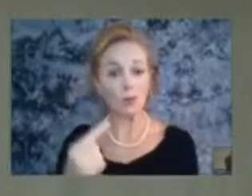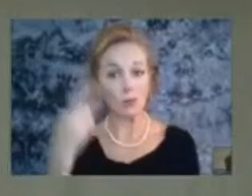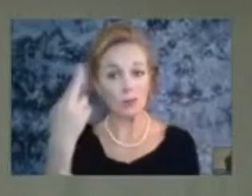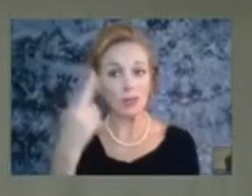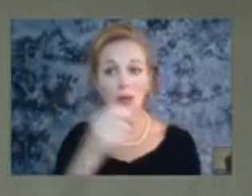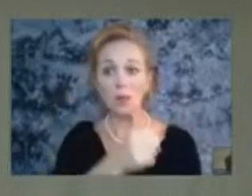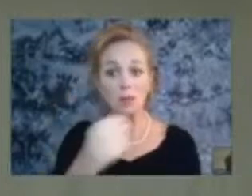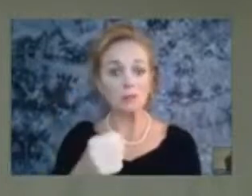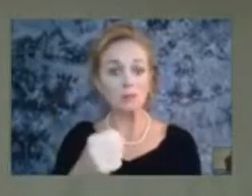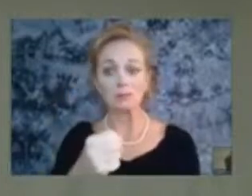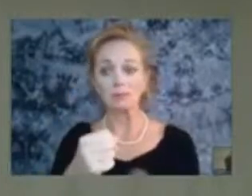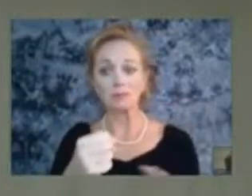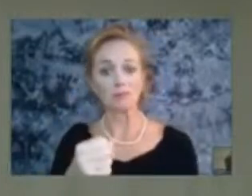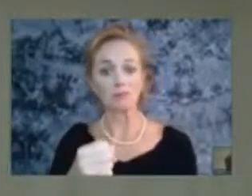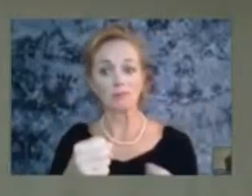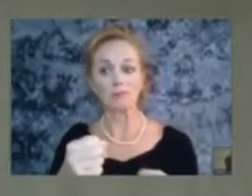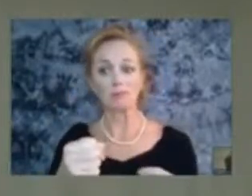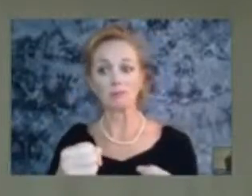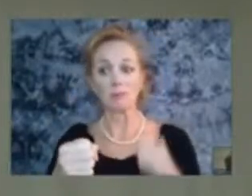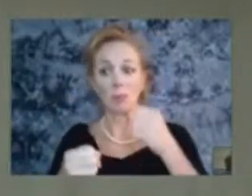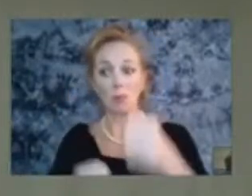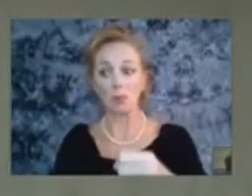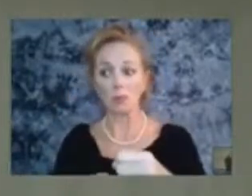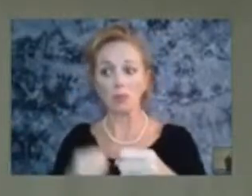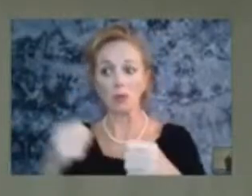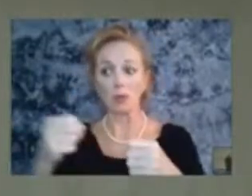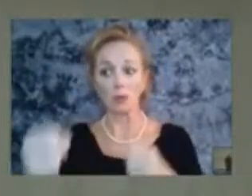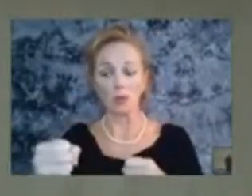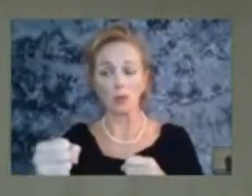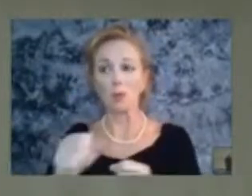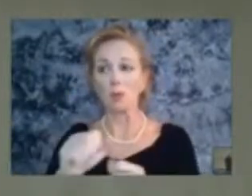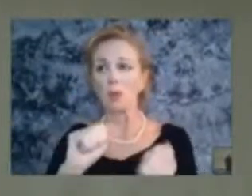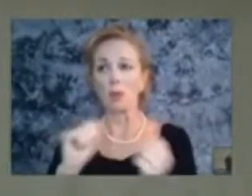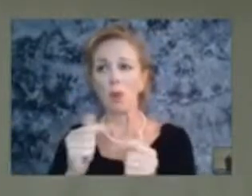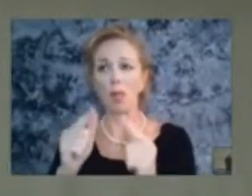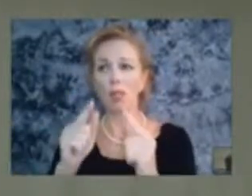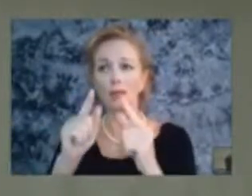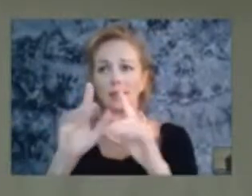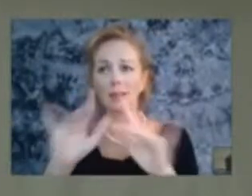rotational basis, but all of the school at once instead of one grade at a time.